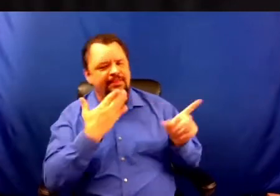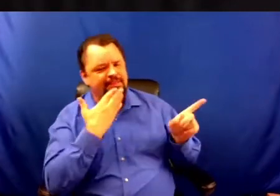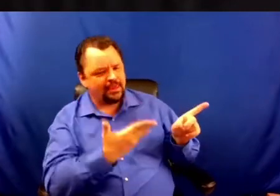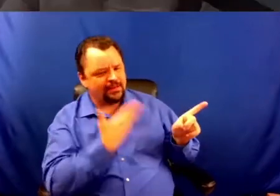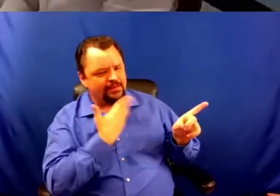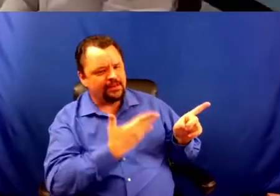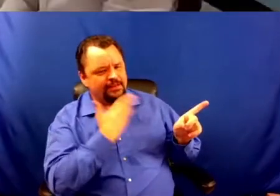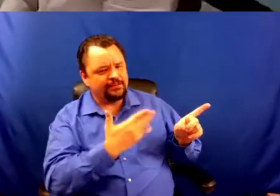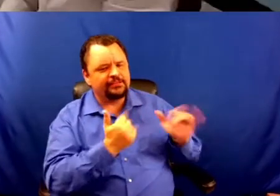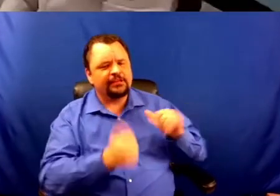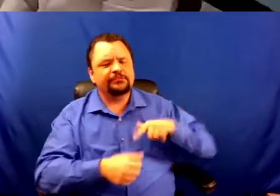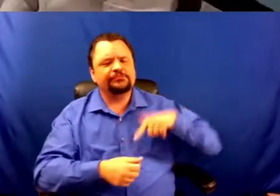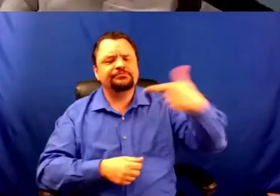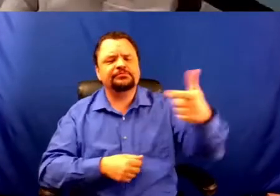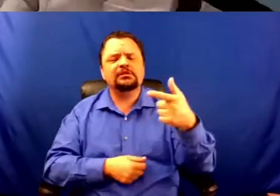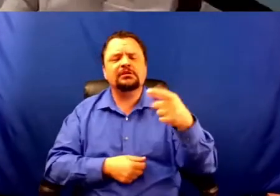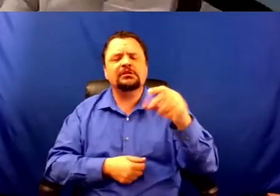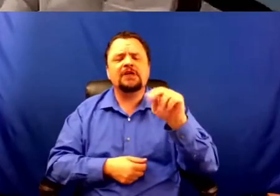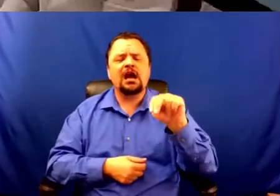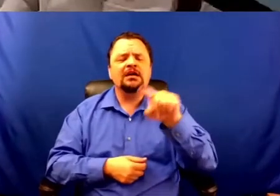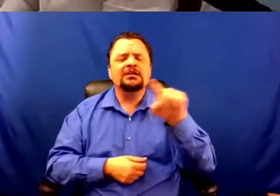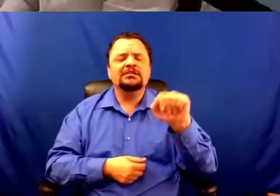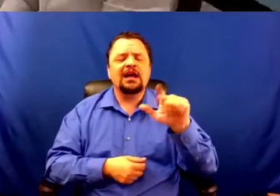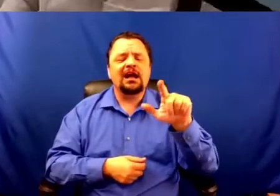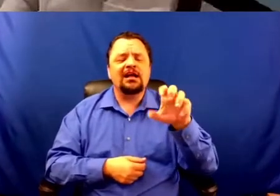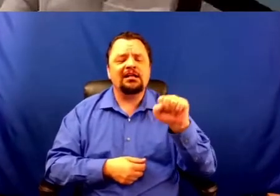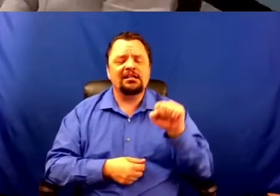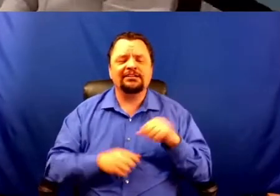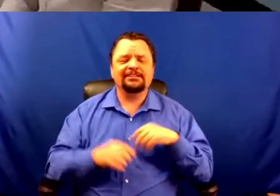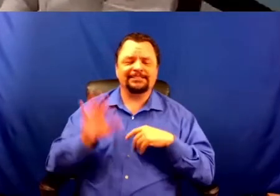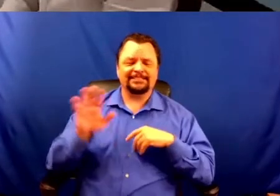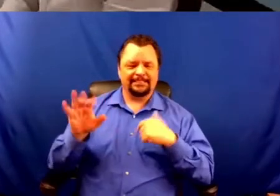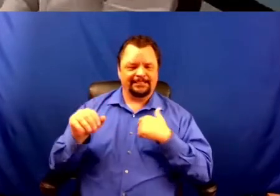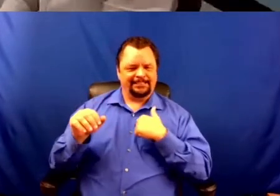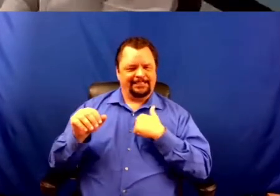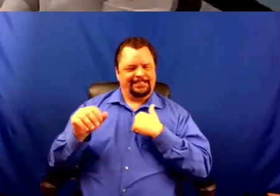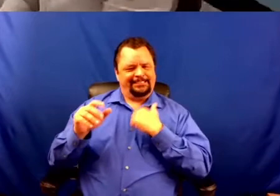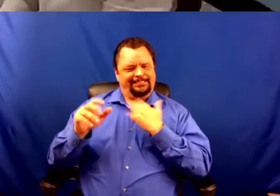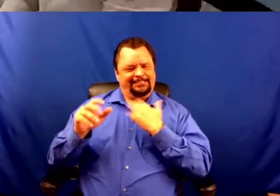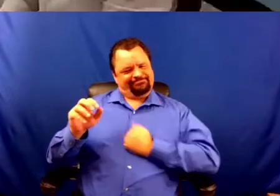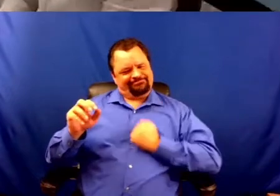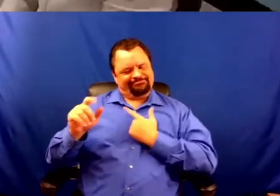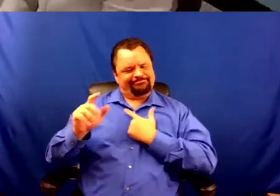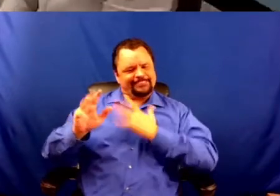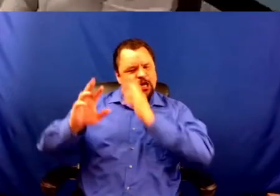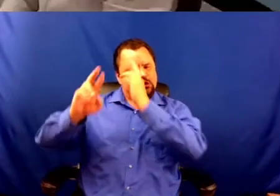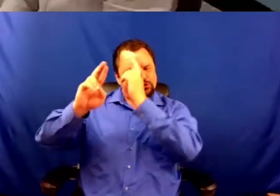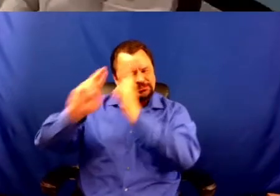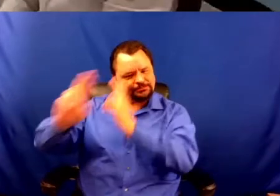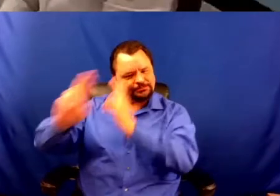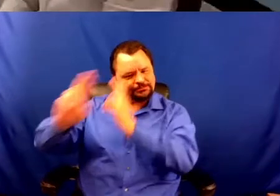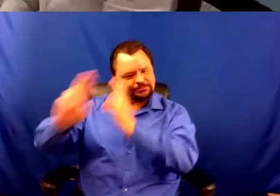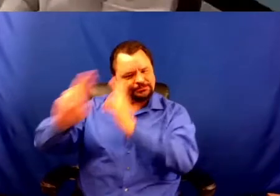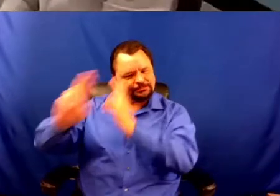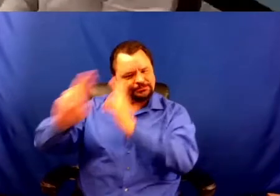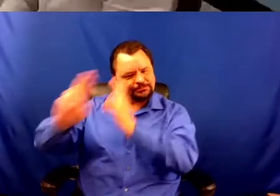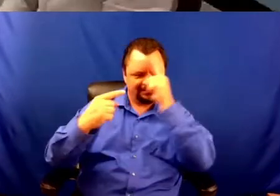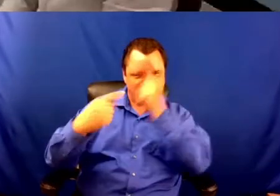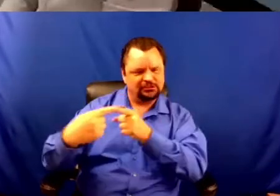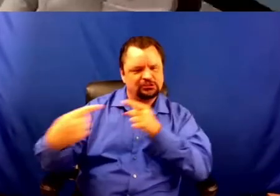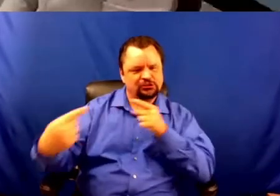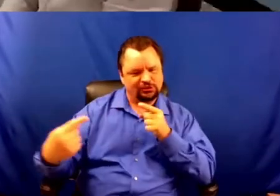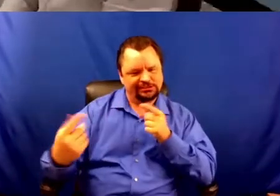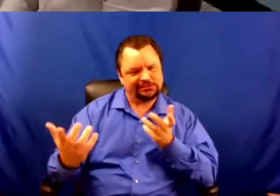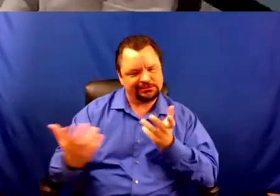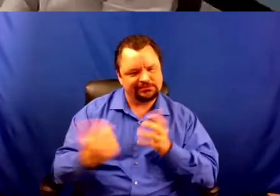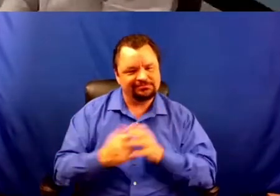your overall concept is inaccurate. We didn't say the vaccines were not something that should be done. What